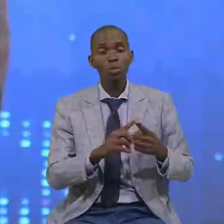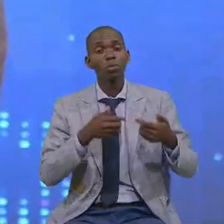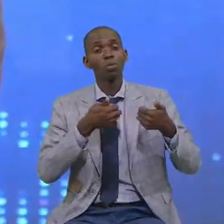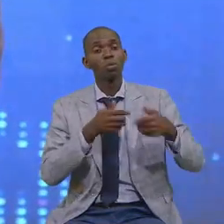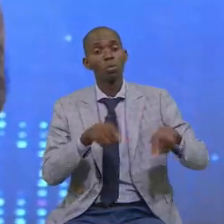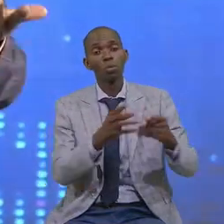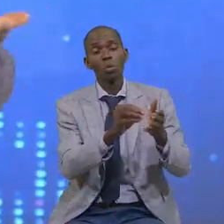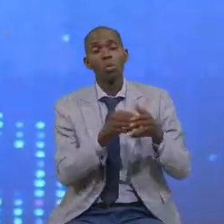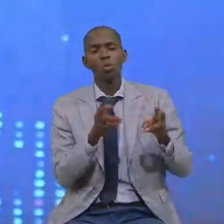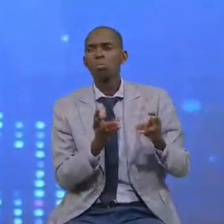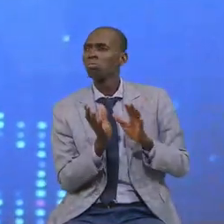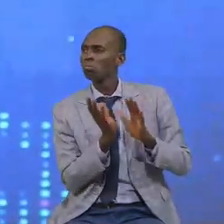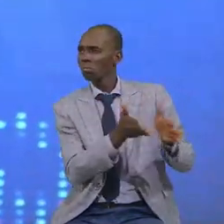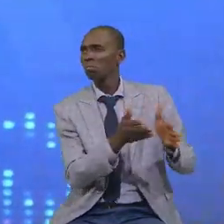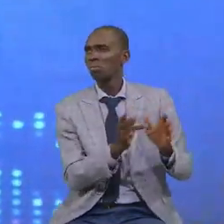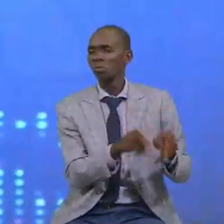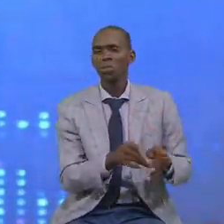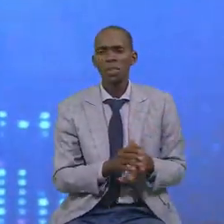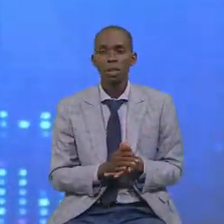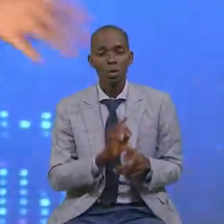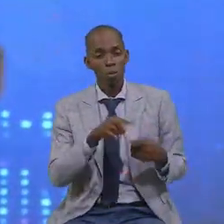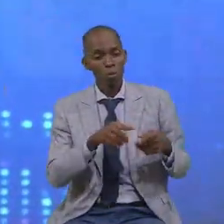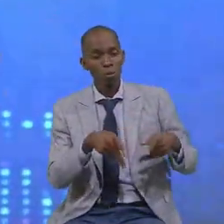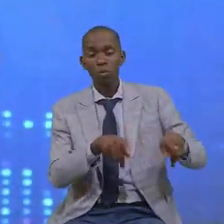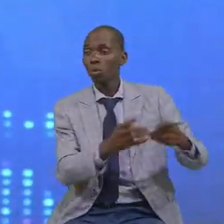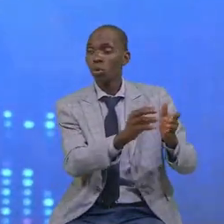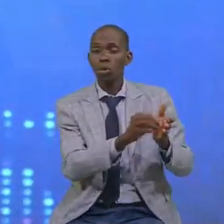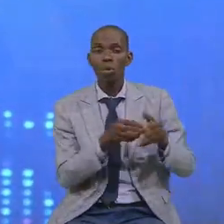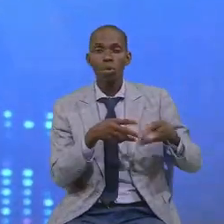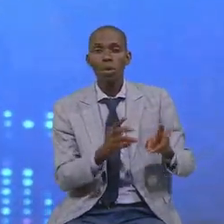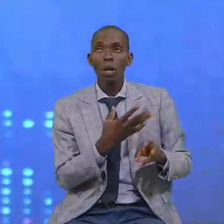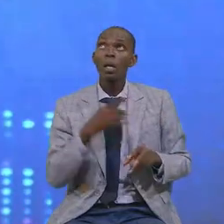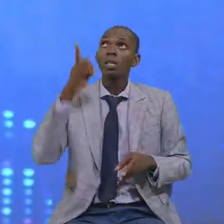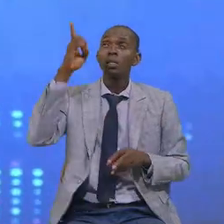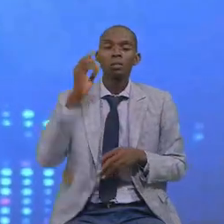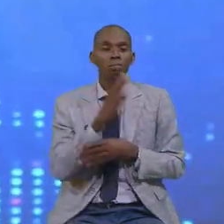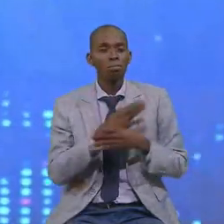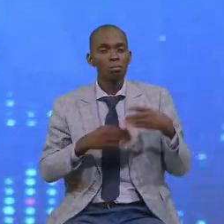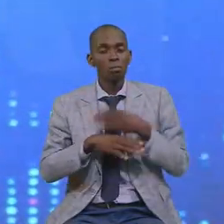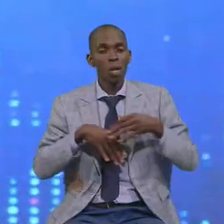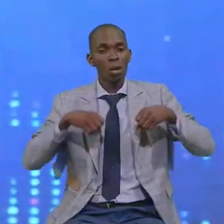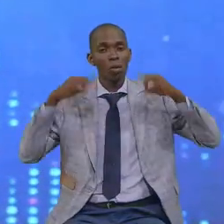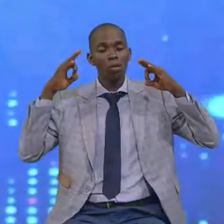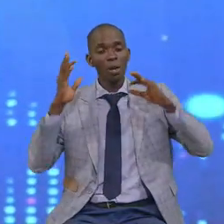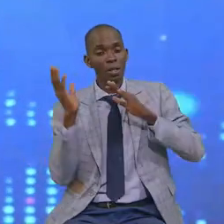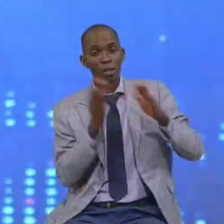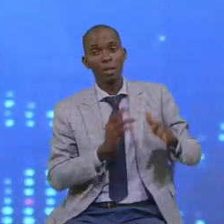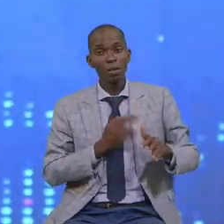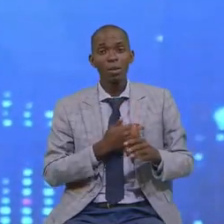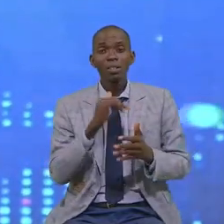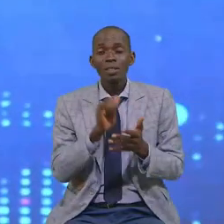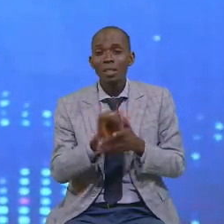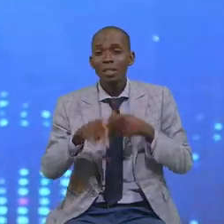let him. And when we go our own way and he lets us like that, that carnality will